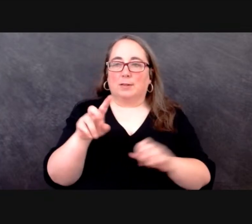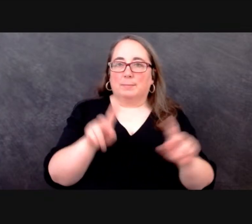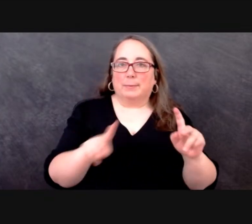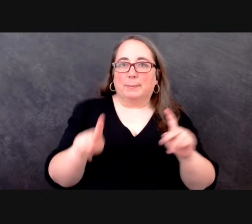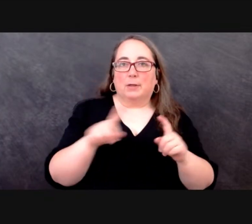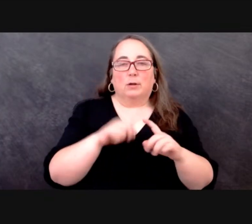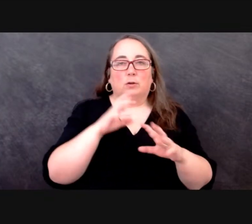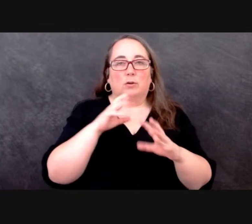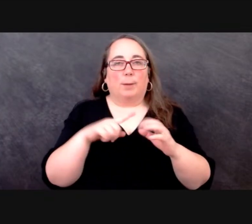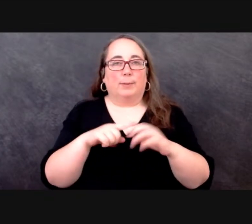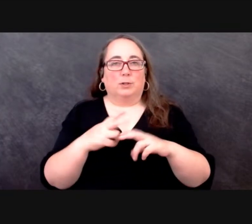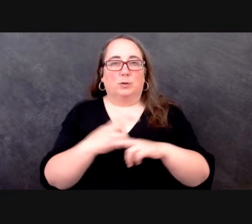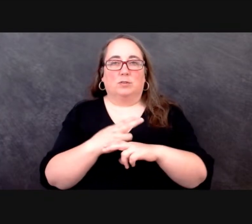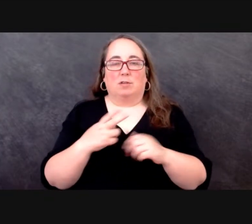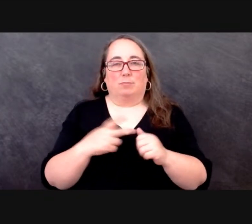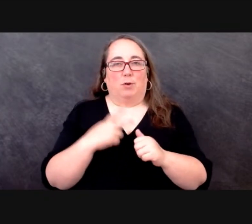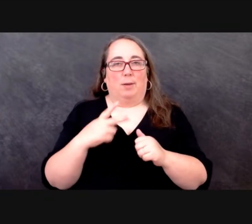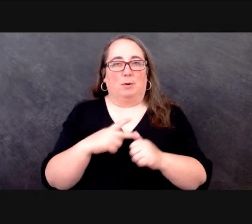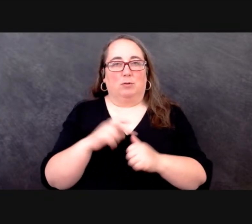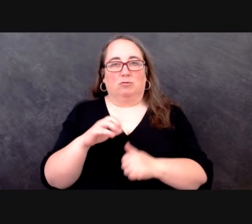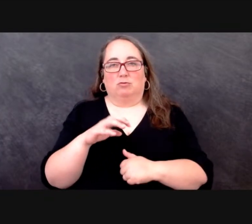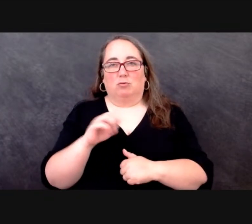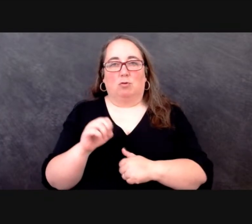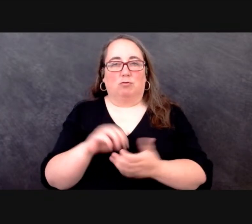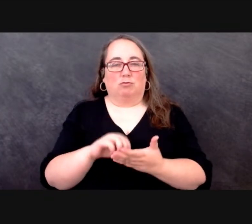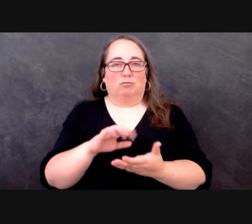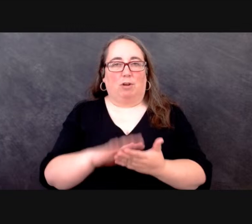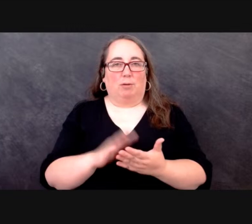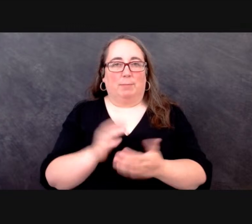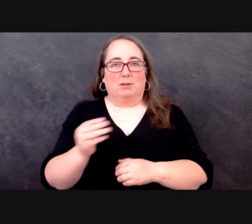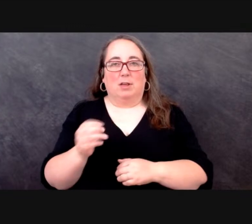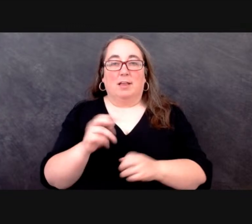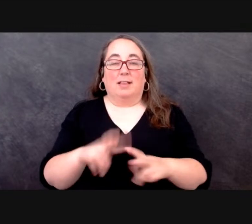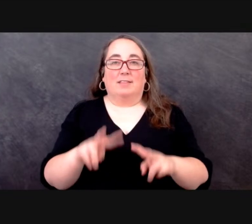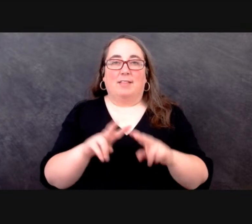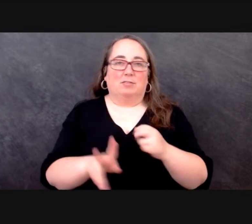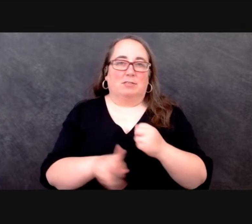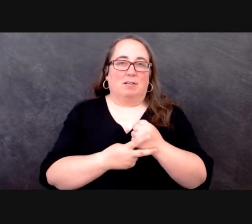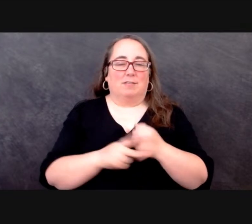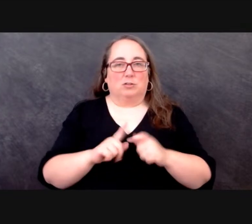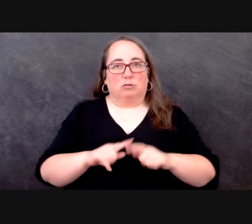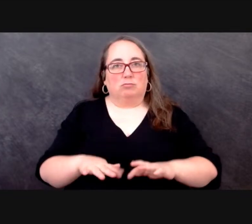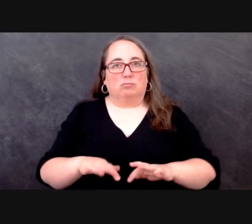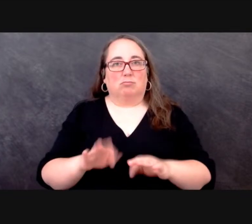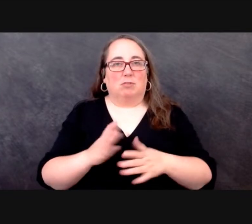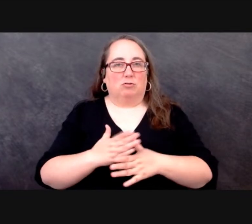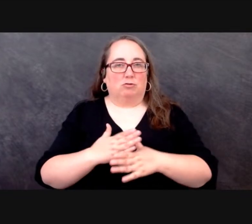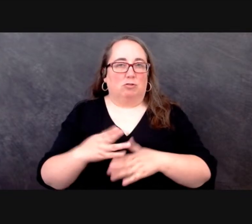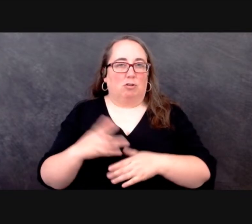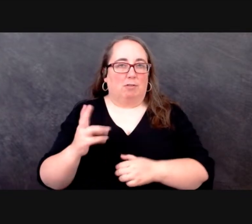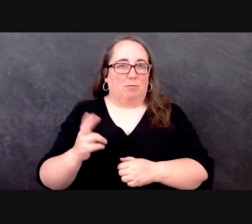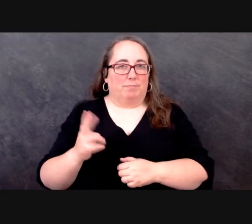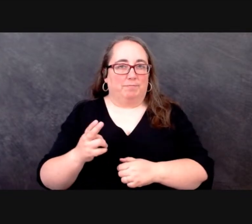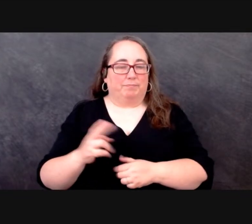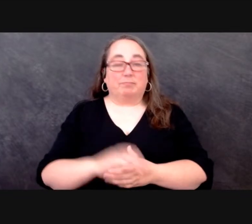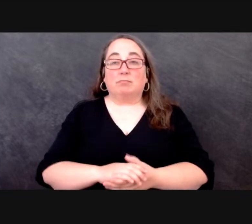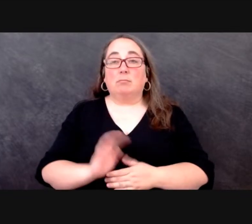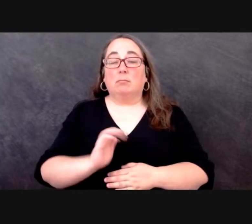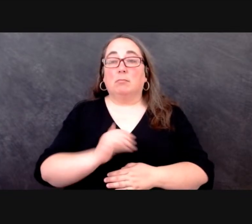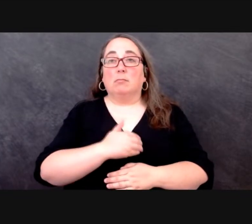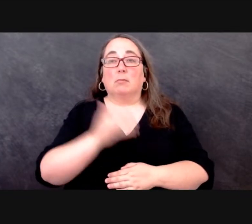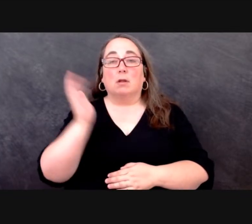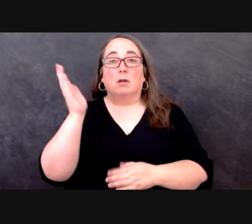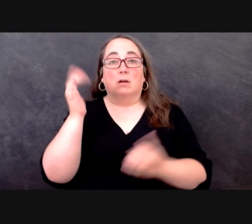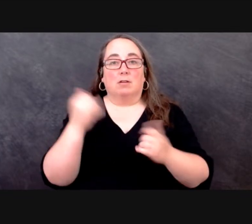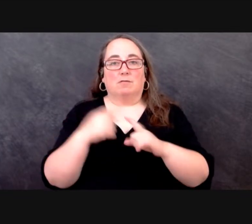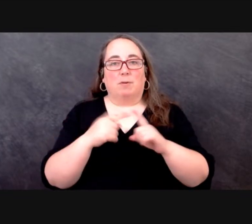highlight the use of primary source record materials and the value of archives in uncovering shared heritage. Our presentation today is